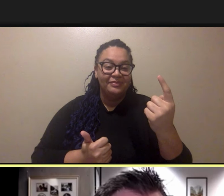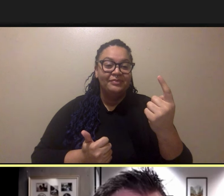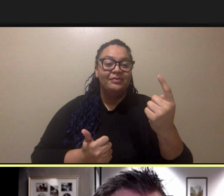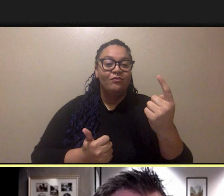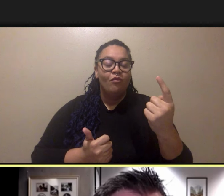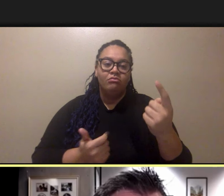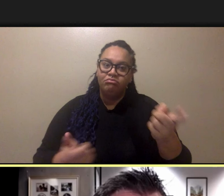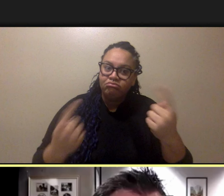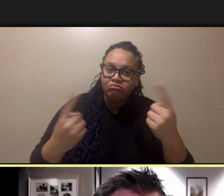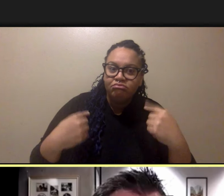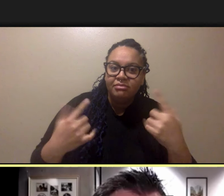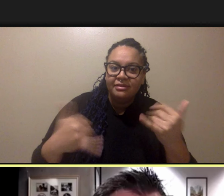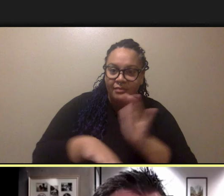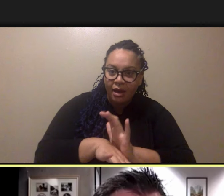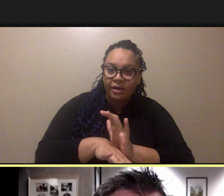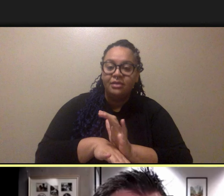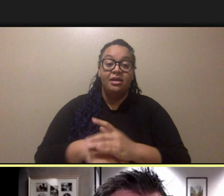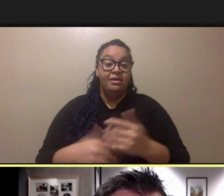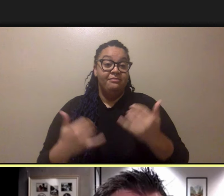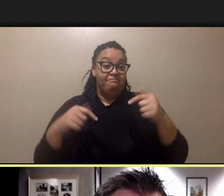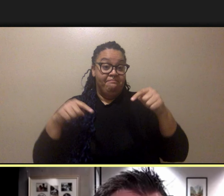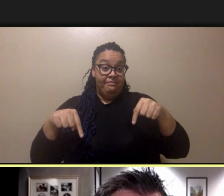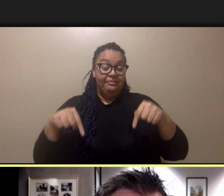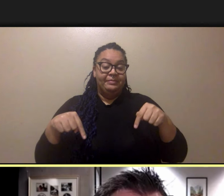for attending. So this will be